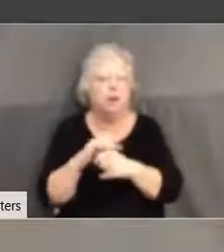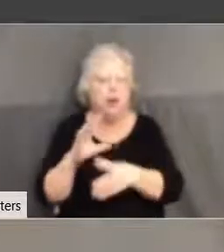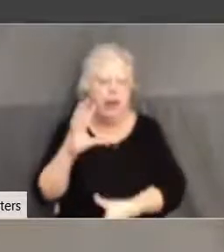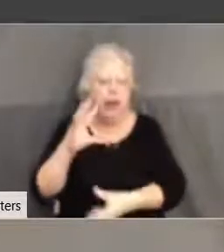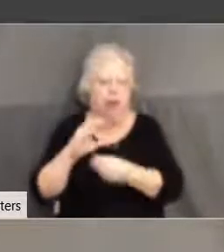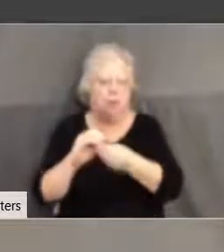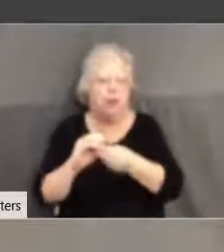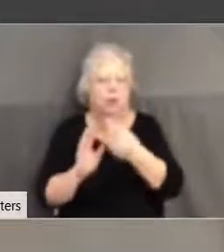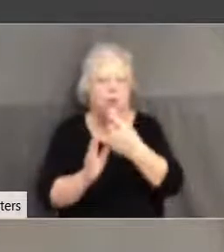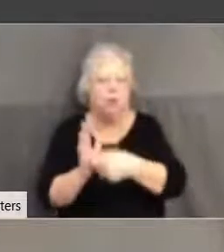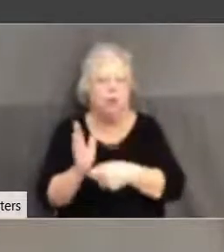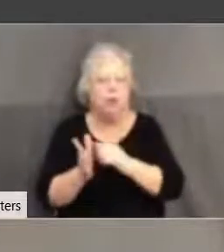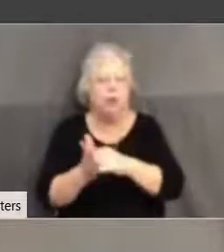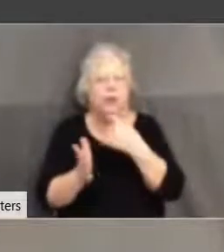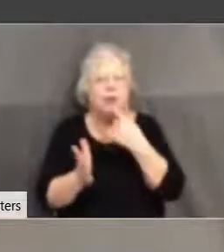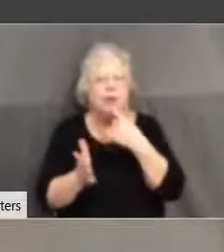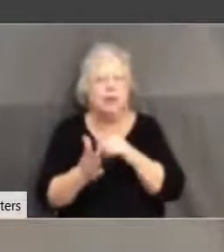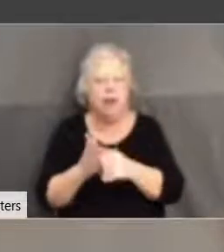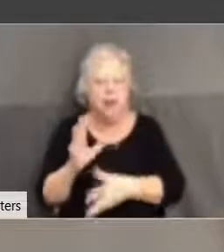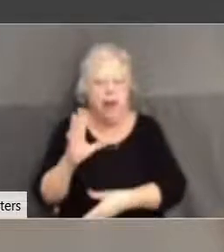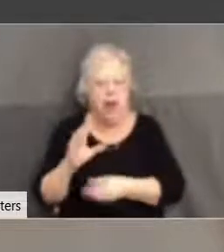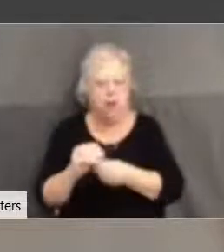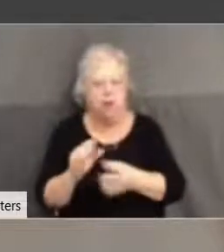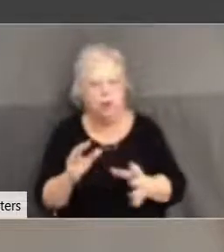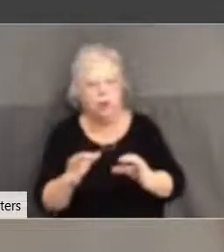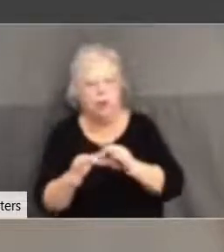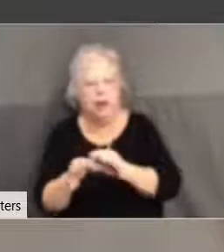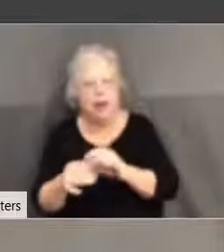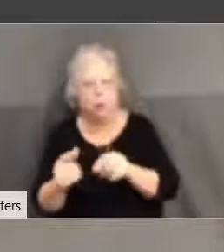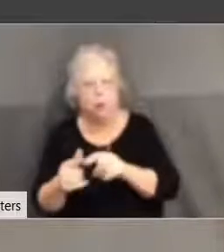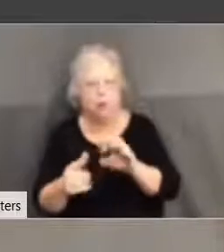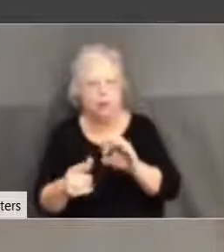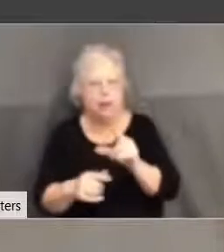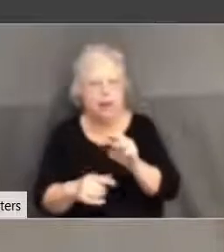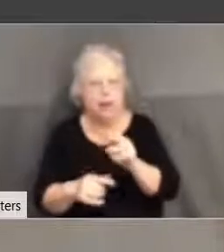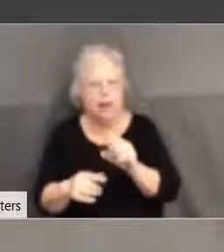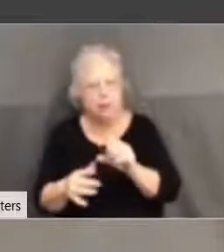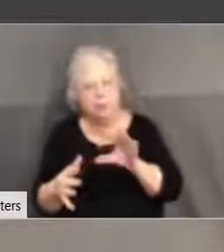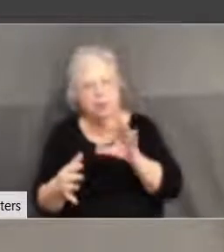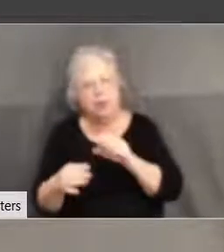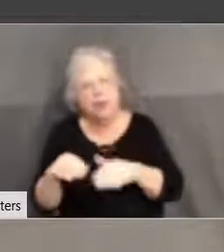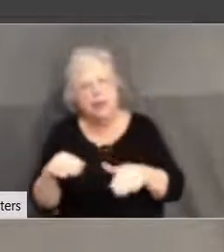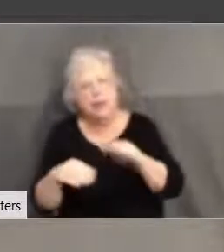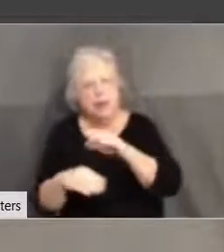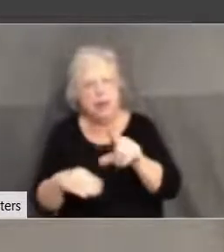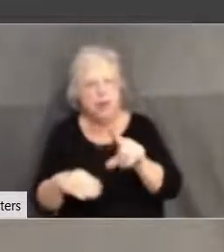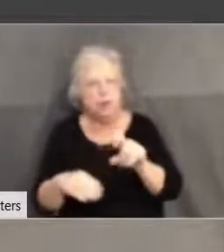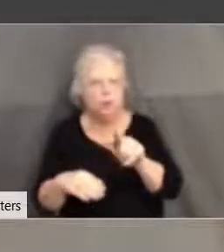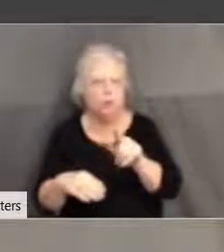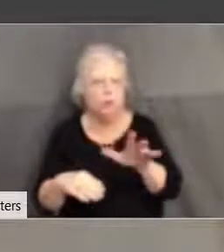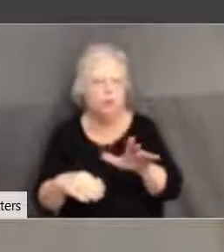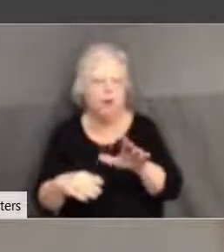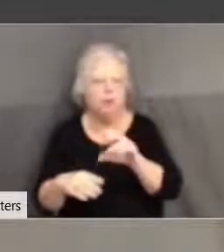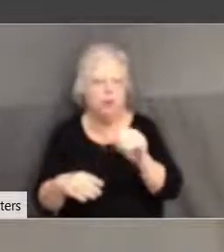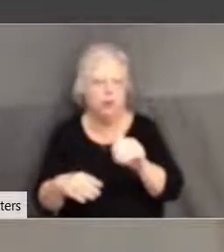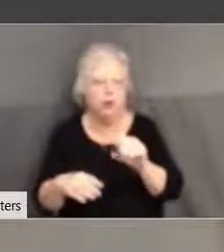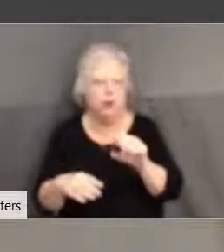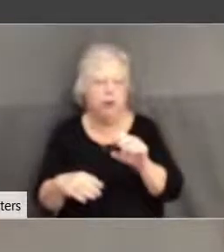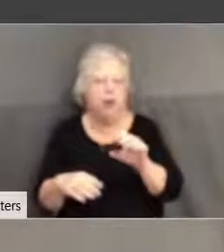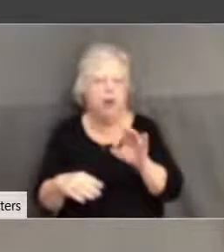that states the aggregate will attach when the claims exceed 125% of expected.